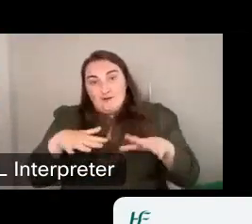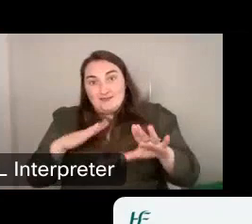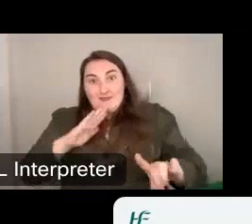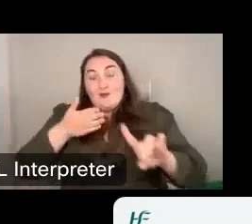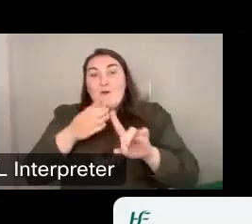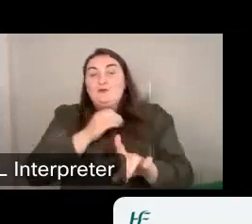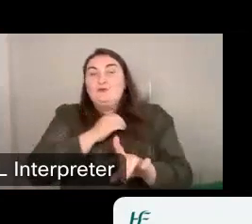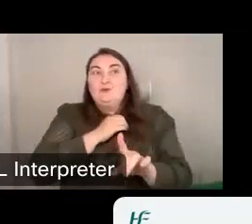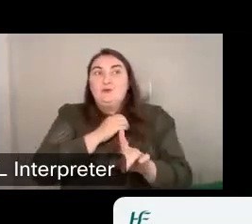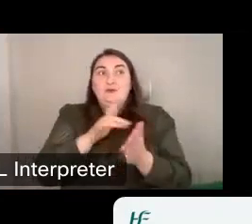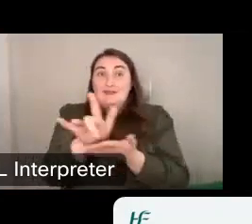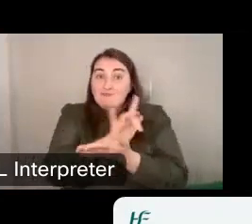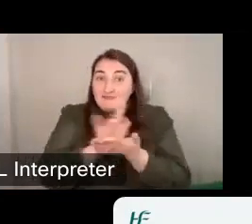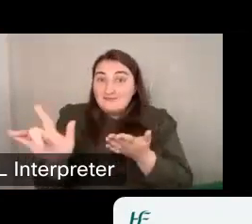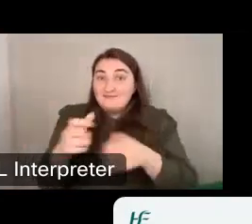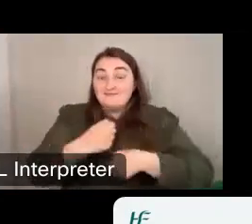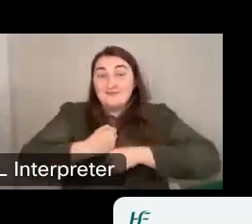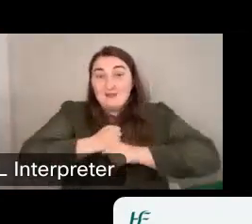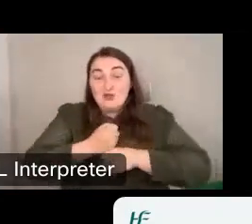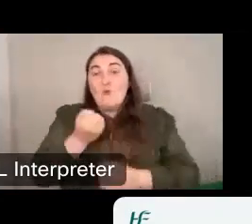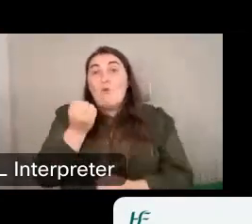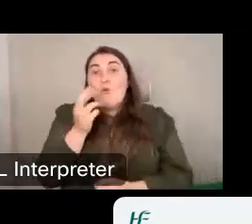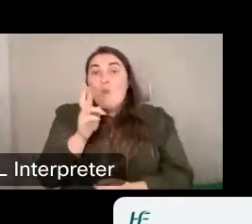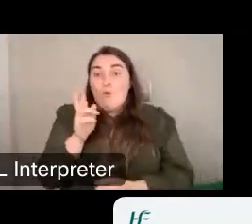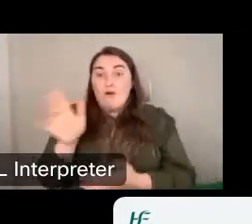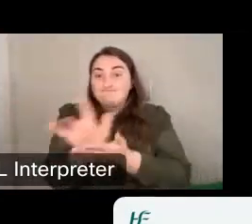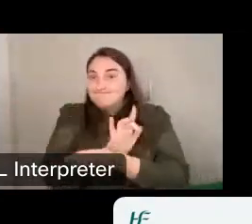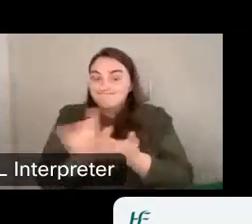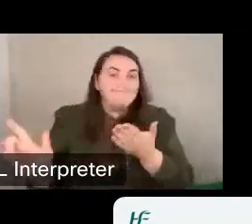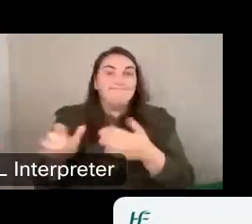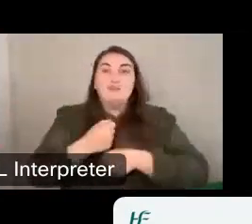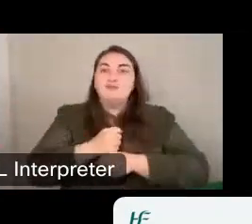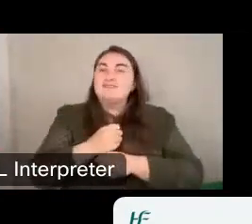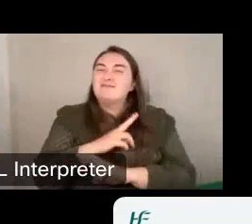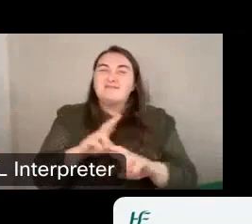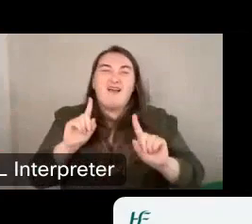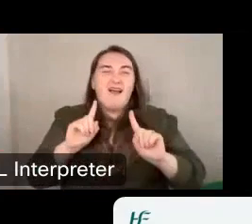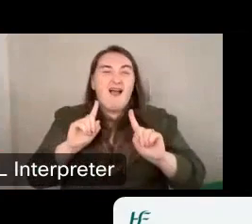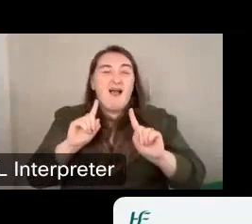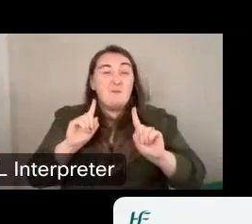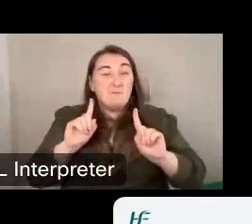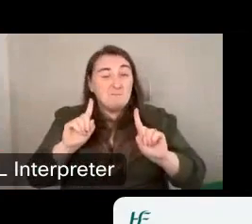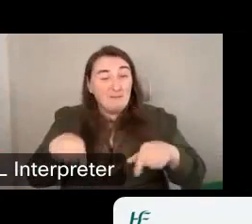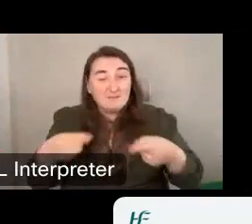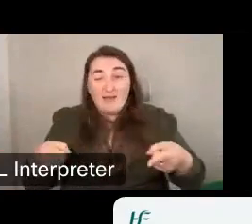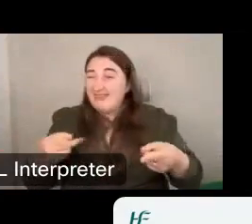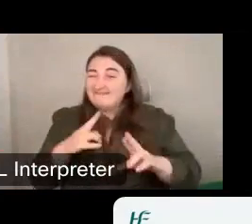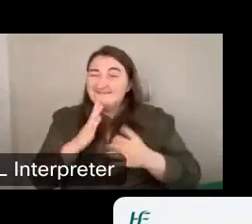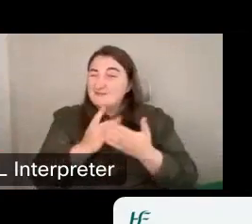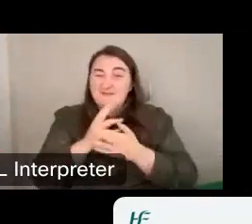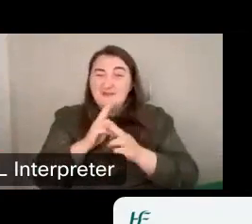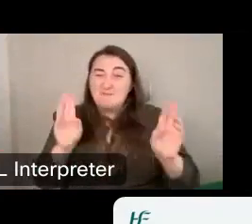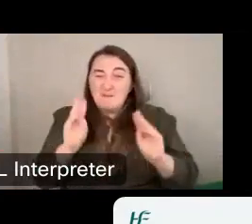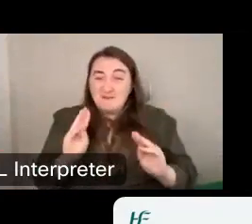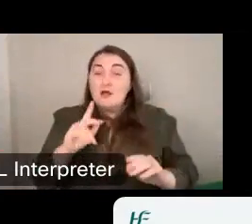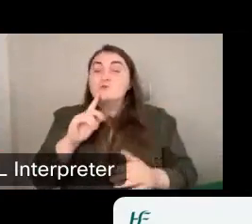get rid of it or to eliminate the stressor. That's not always possible, so you might be looking at steps that you're going to put in